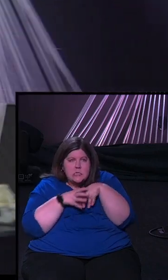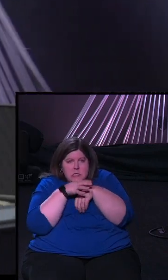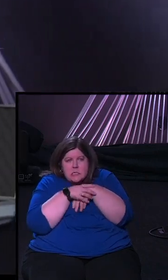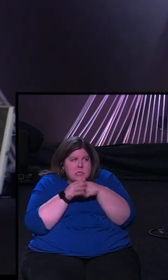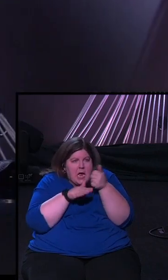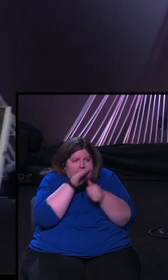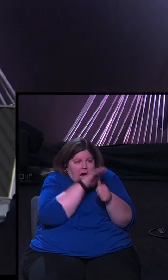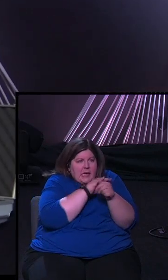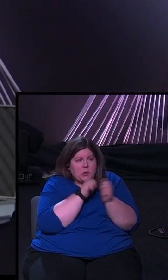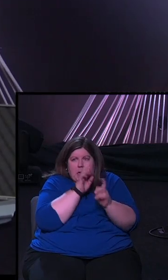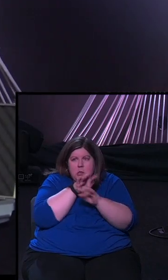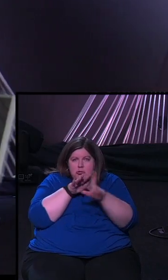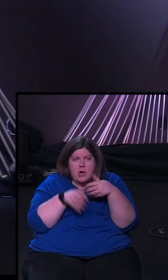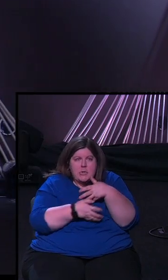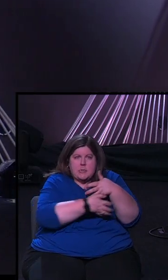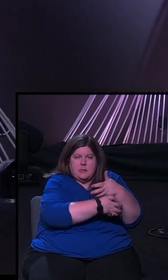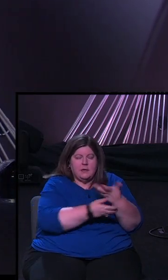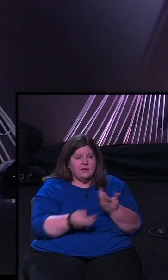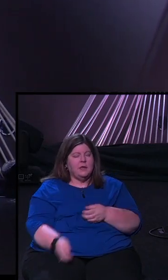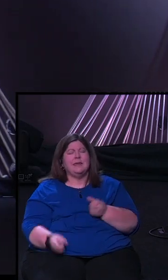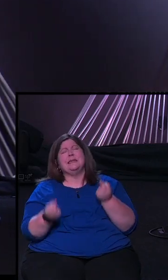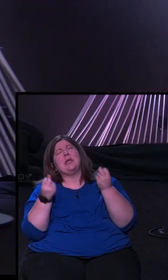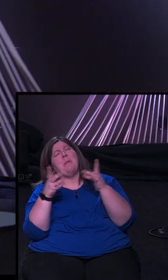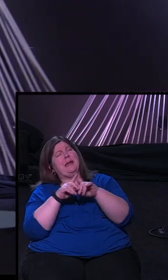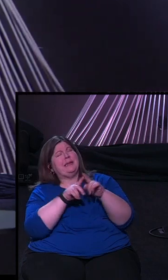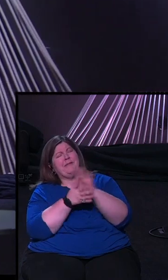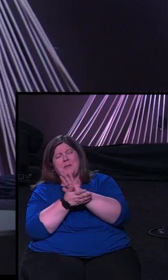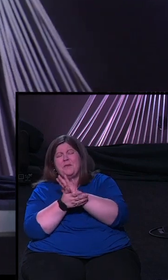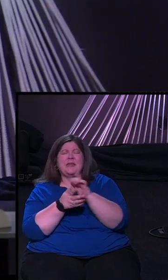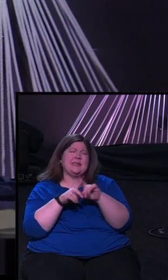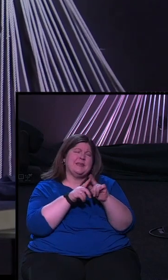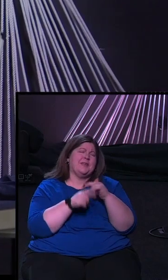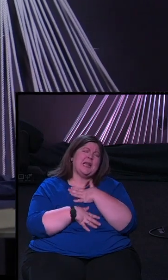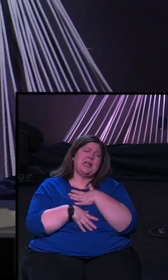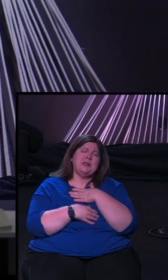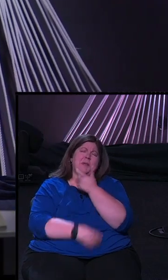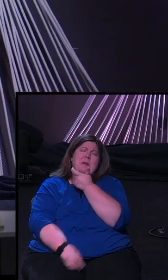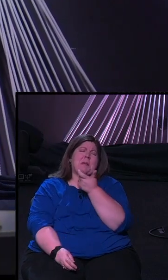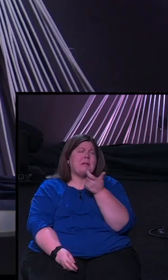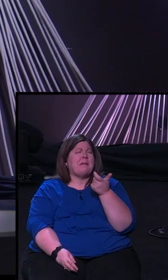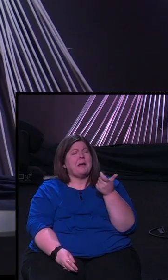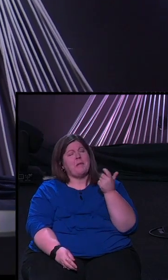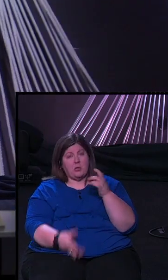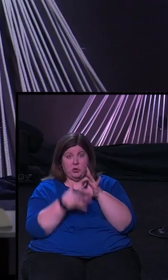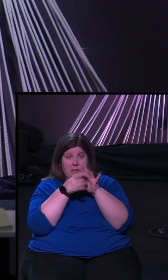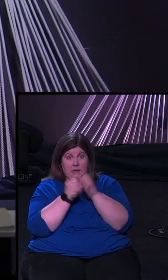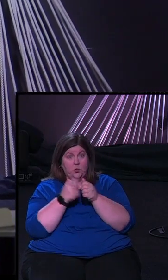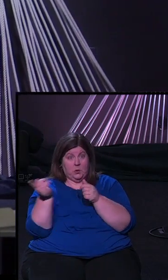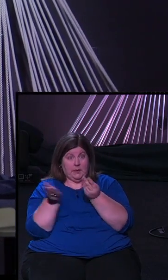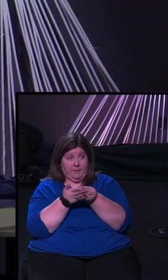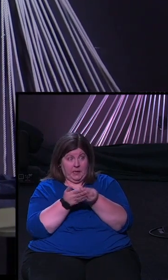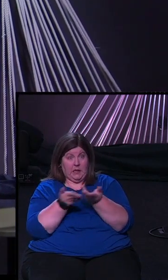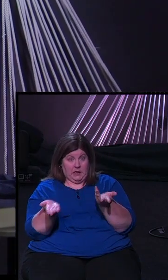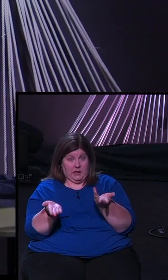somebody hides or somebody runs. I mean, so many things, so many movies, so many entertainment value items that we watch actually have a lot to do with